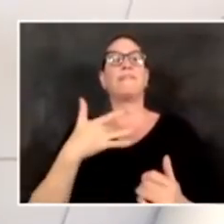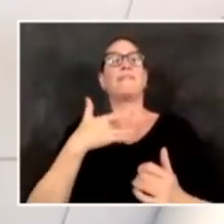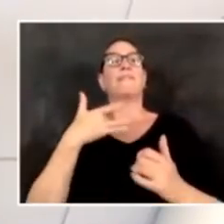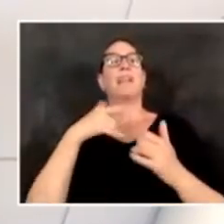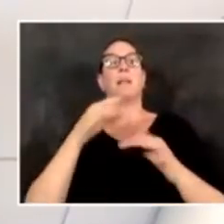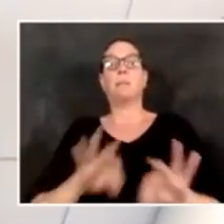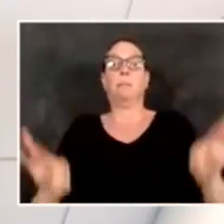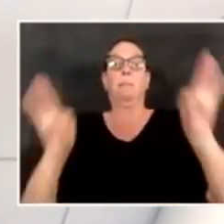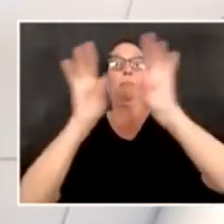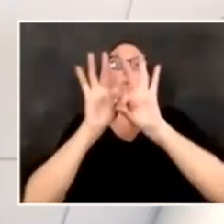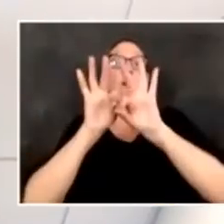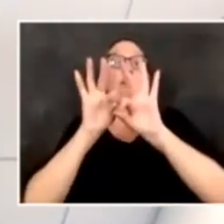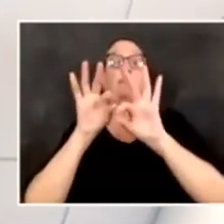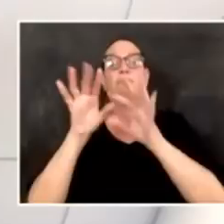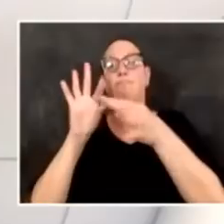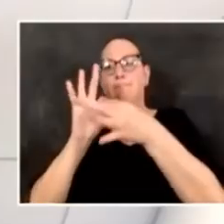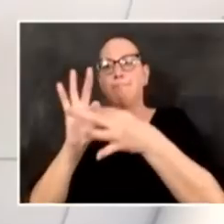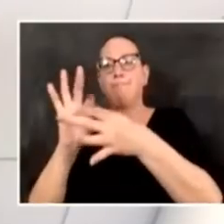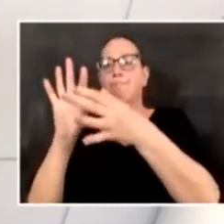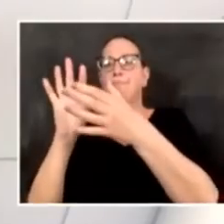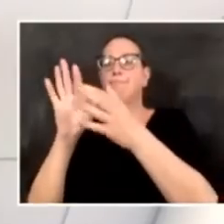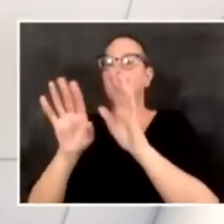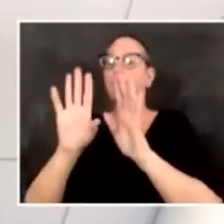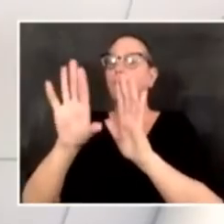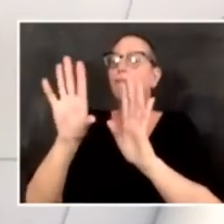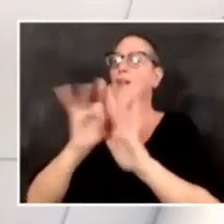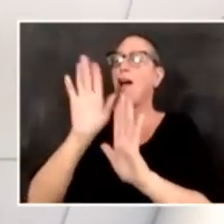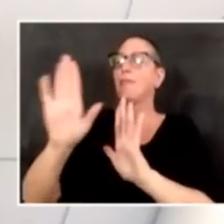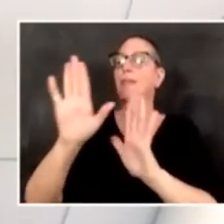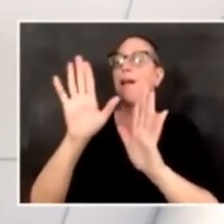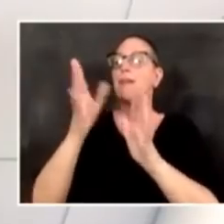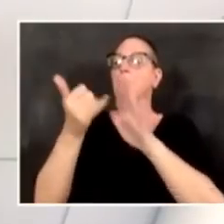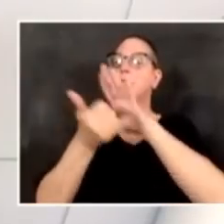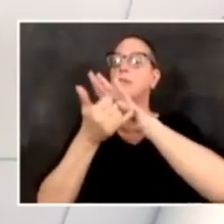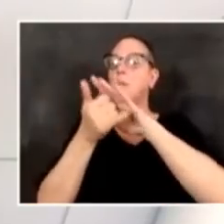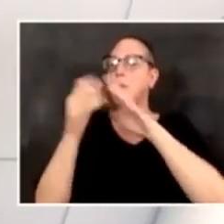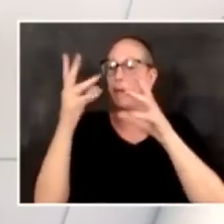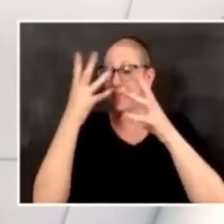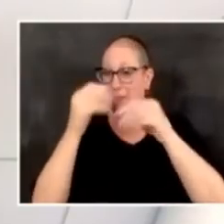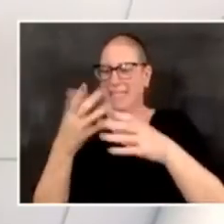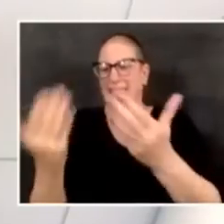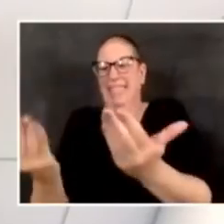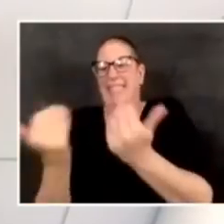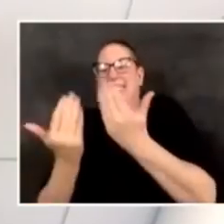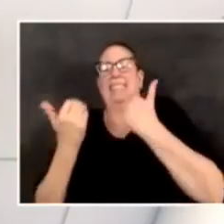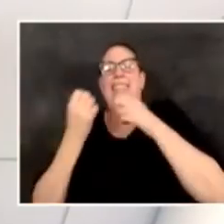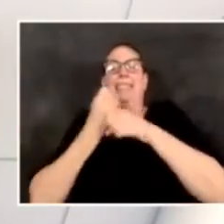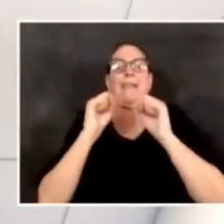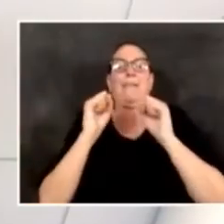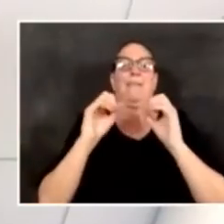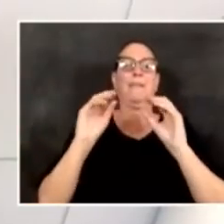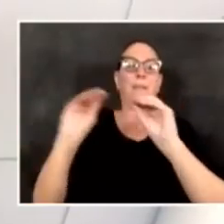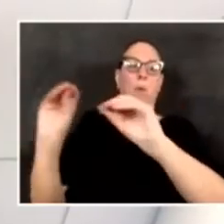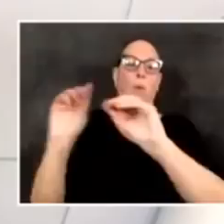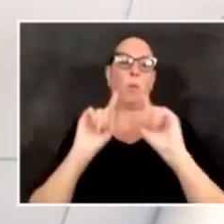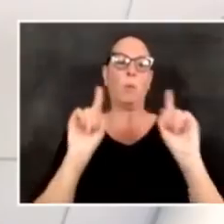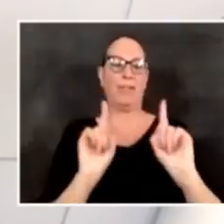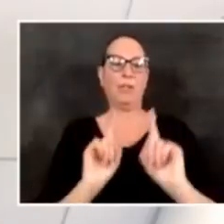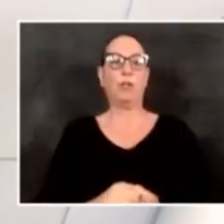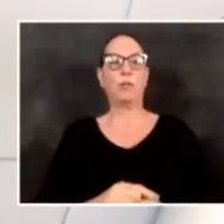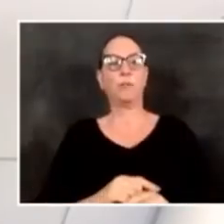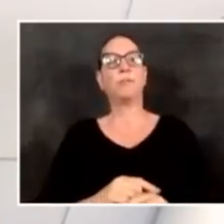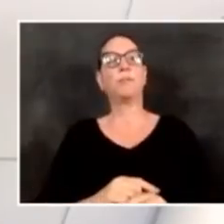during the shutdown period will give more pathways off the streets. We were able to bring, for example, last Monday night